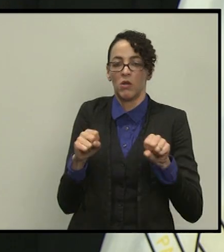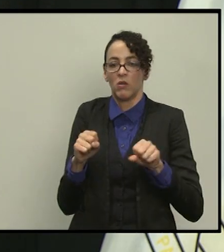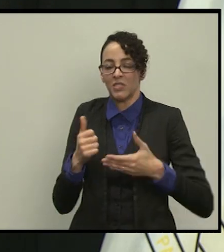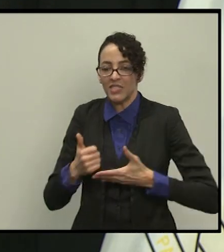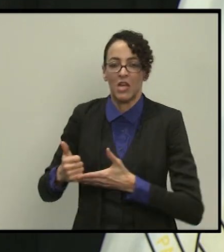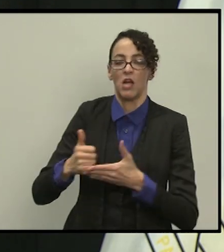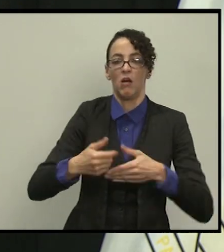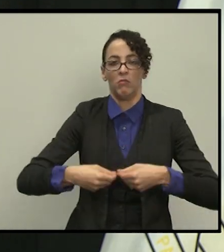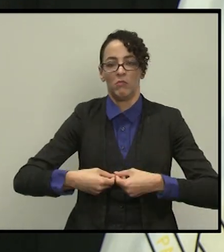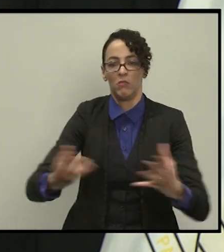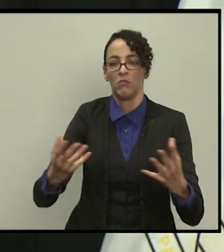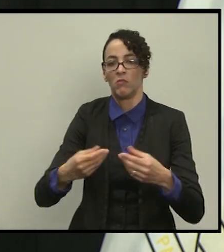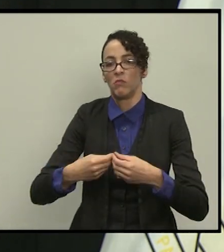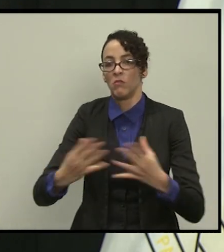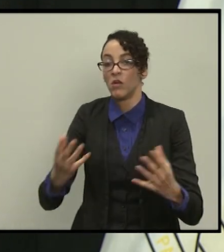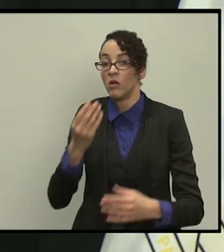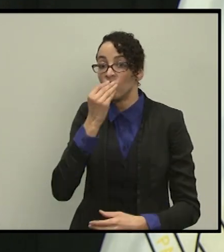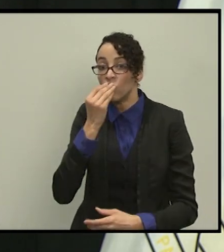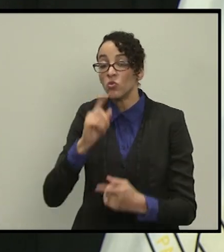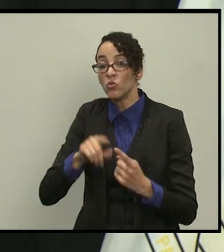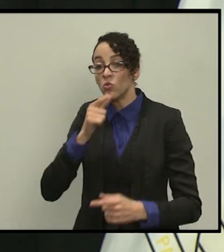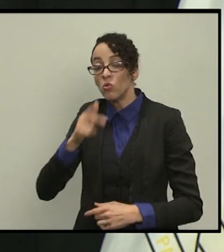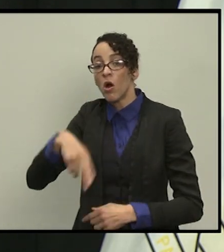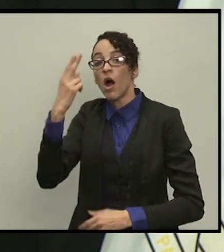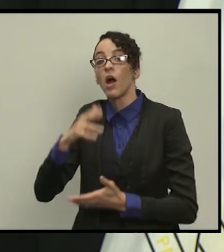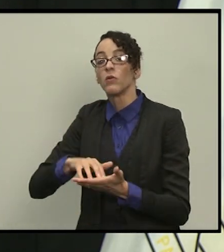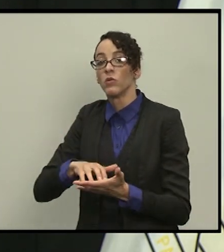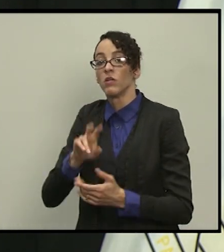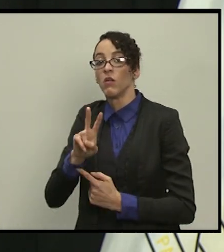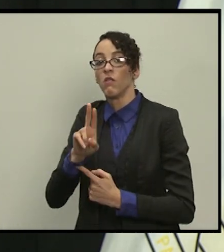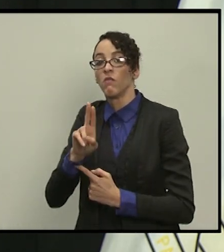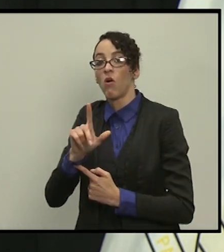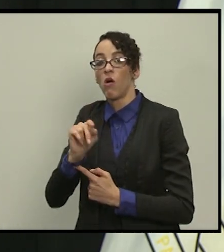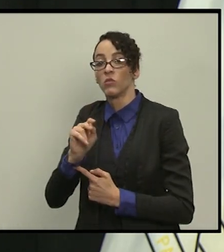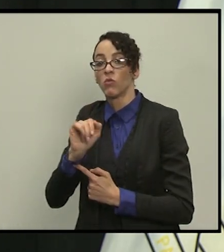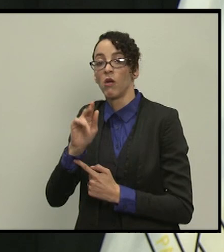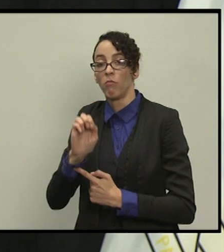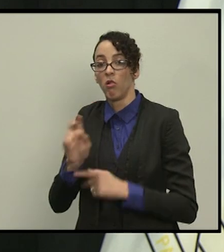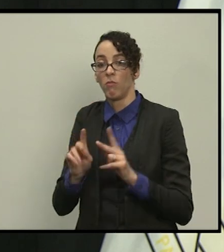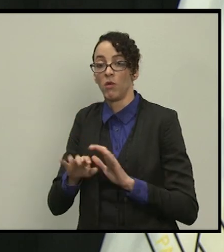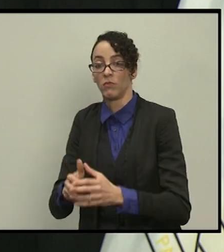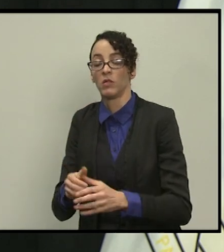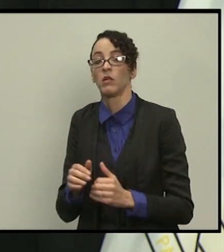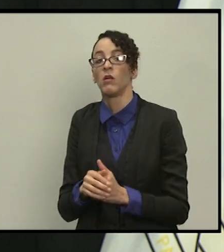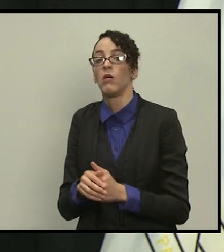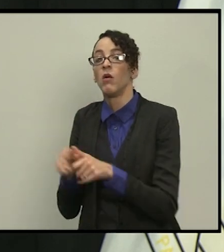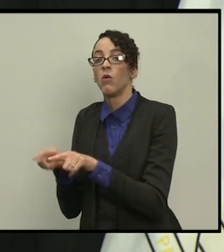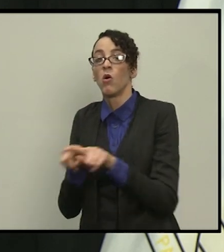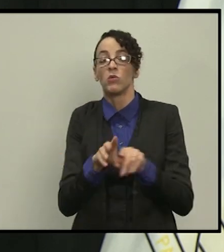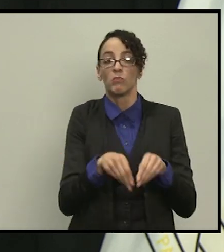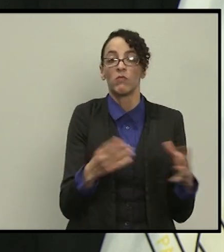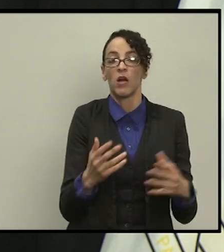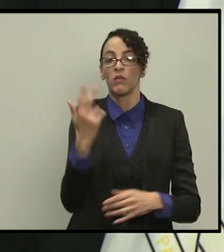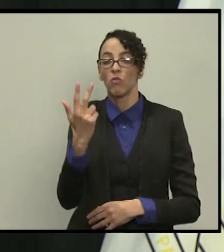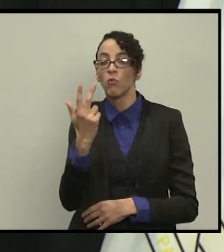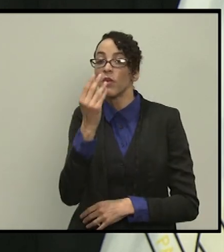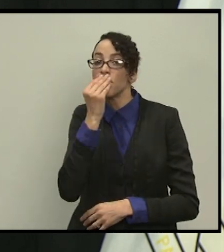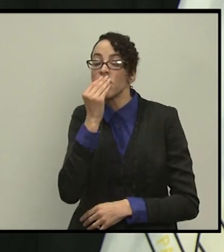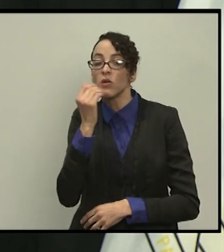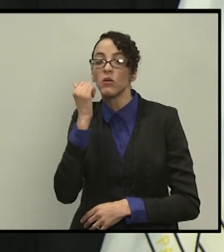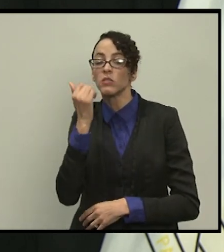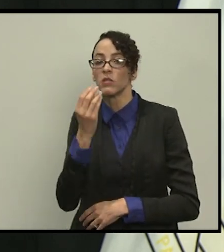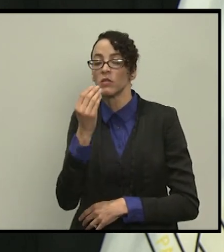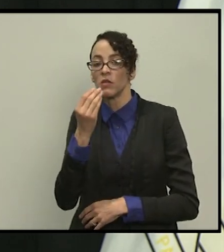populations. We're also providing three meals a day to the people who are not only in our shelters, but the people who